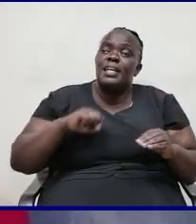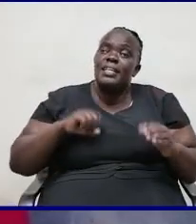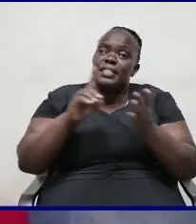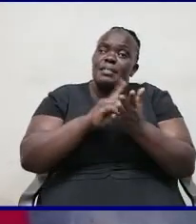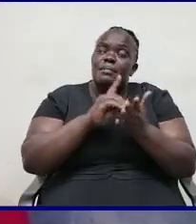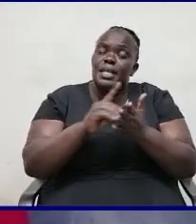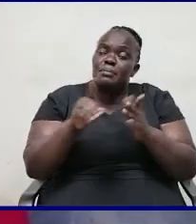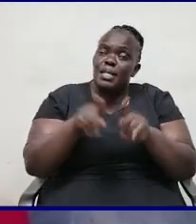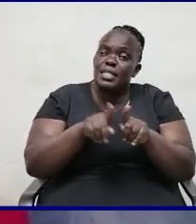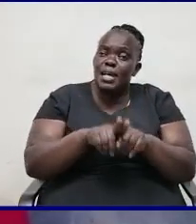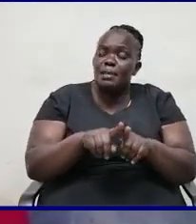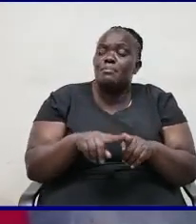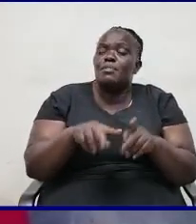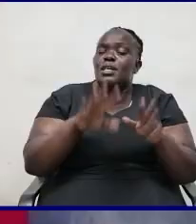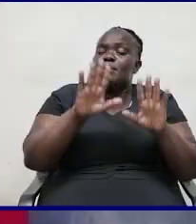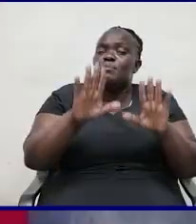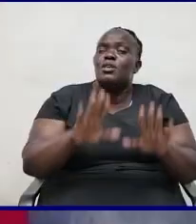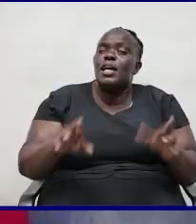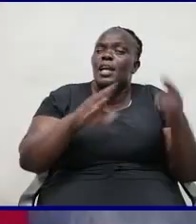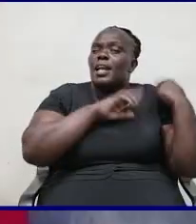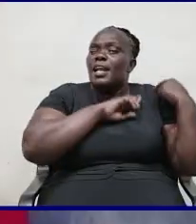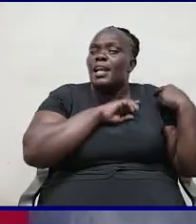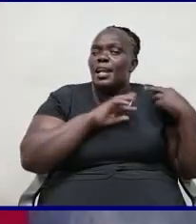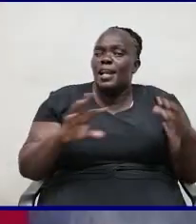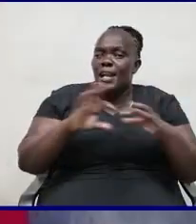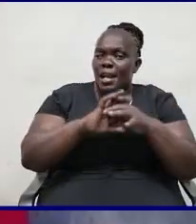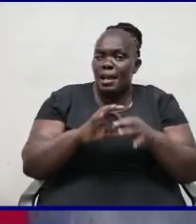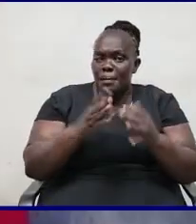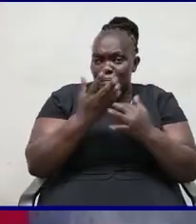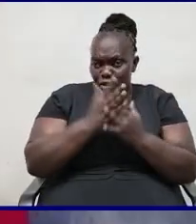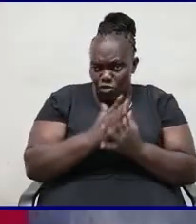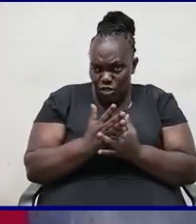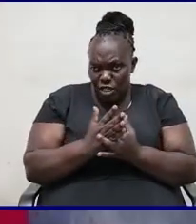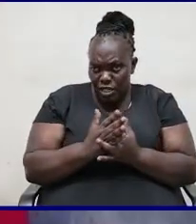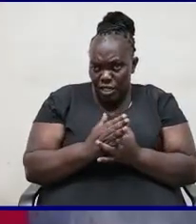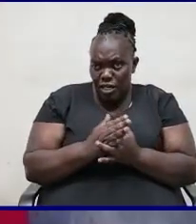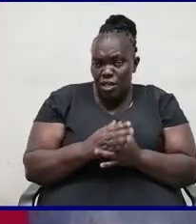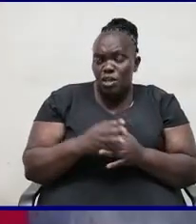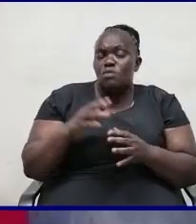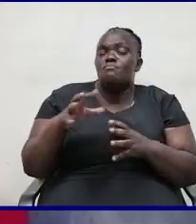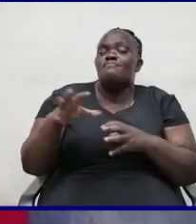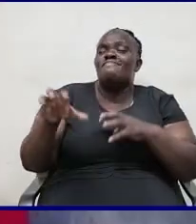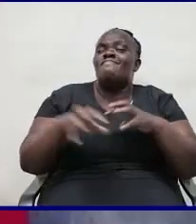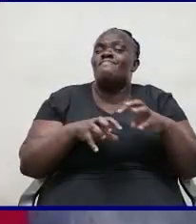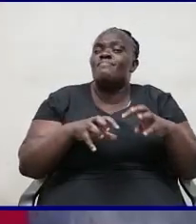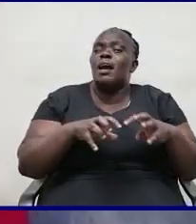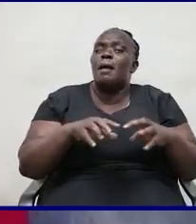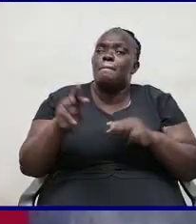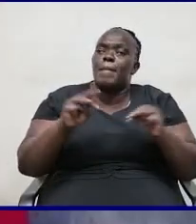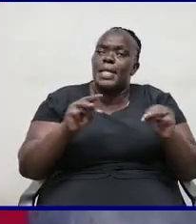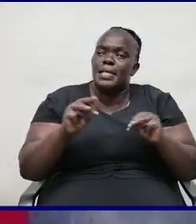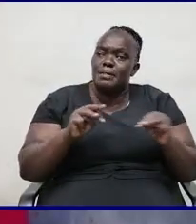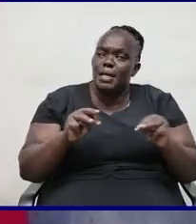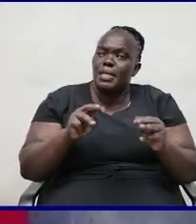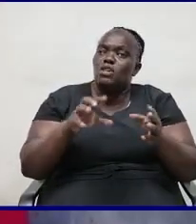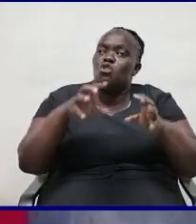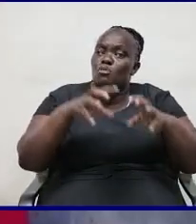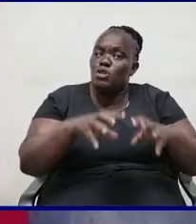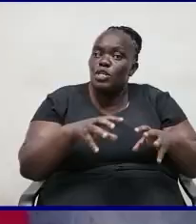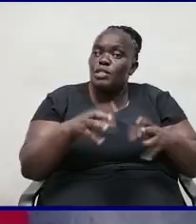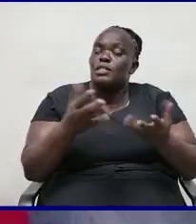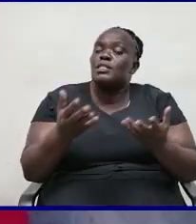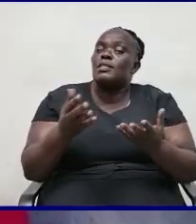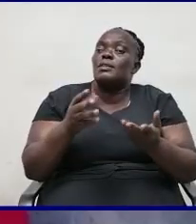Department also does a critical role in linkaging between wildlife management, wildlife conservation,